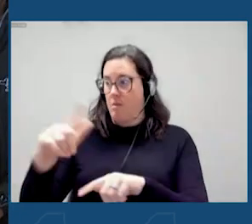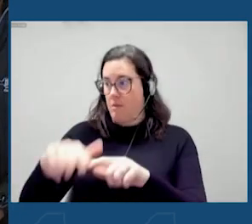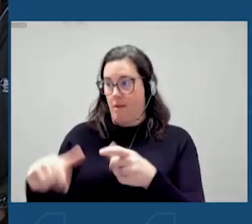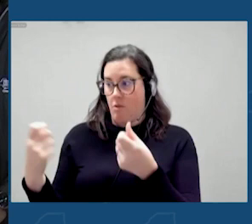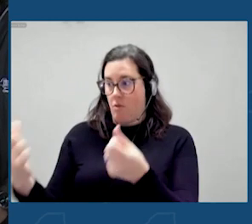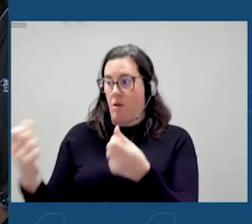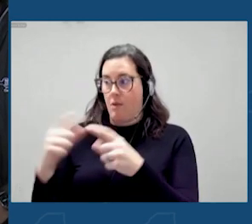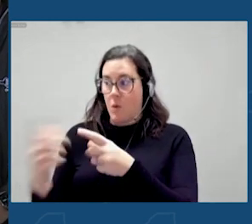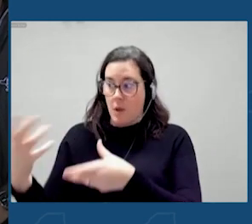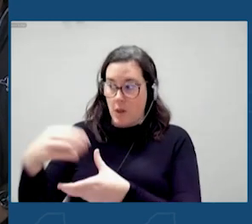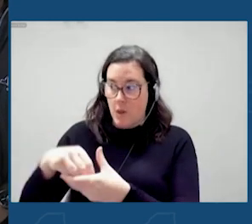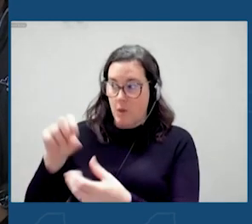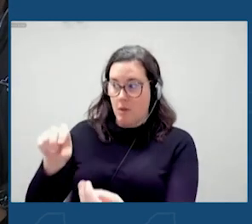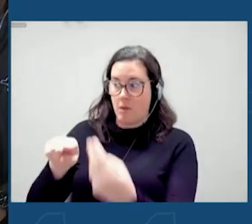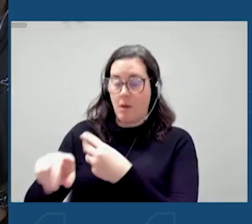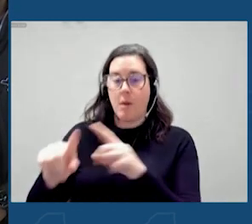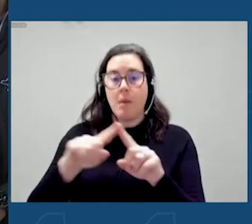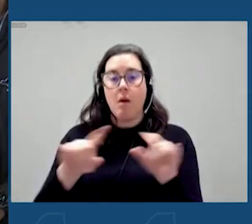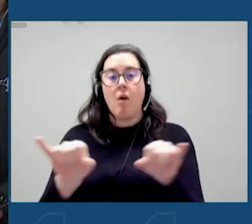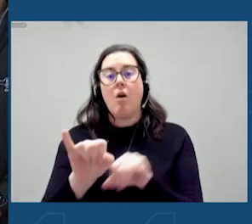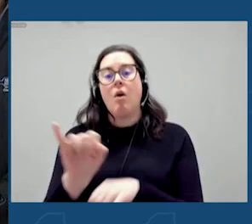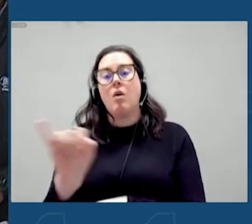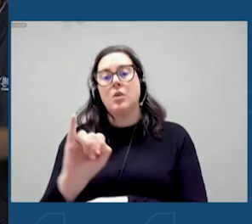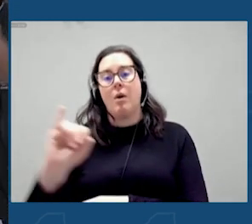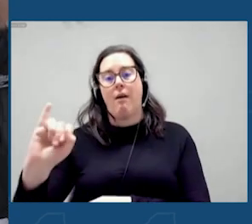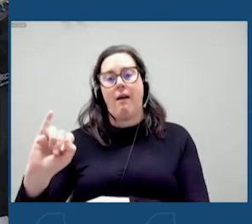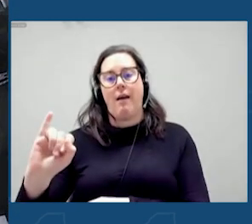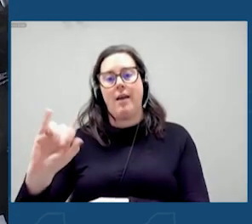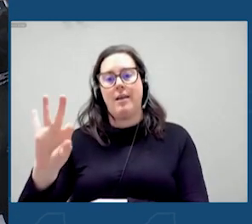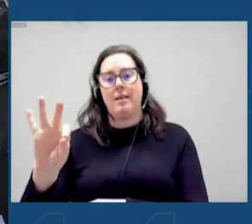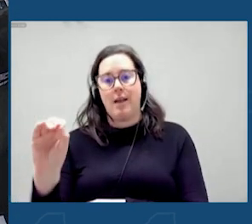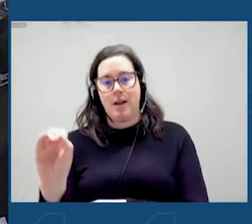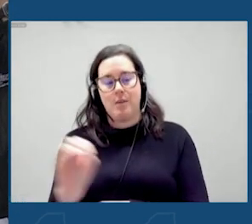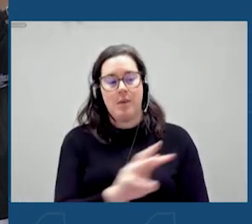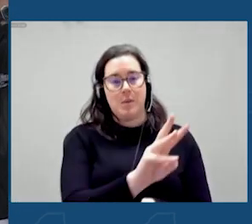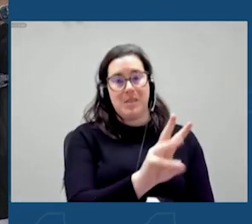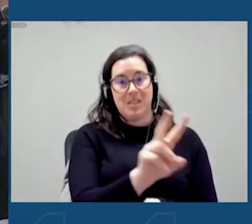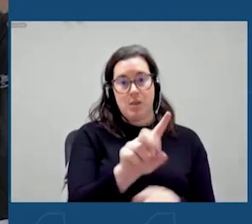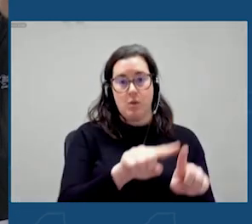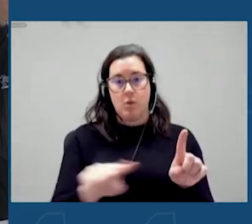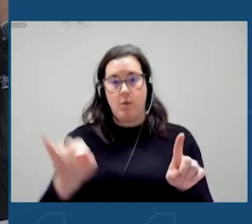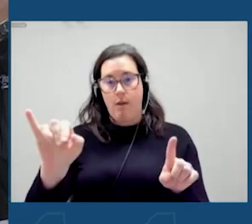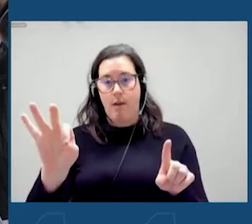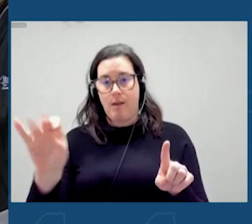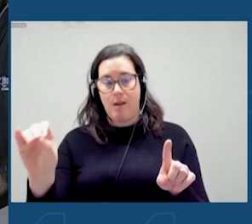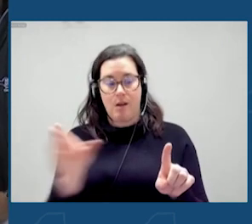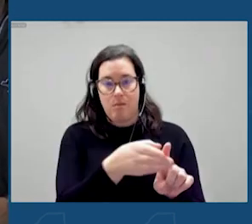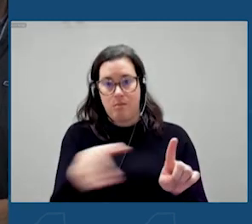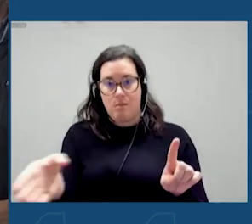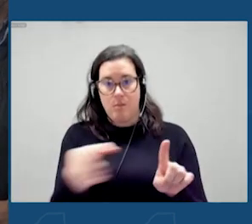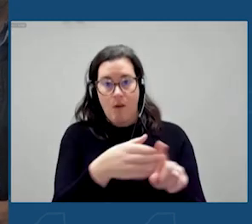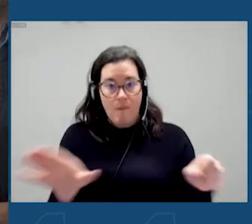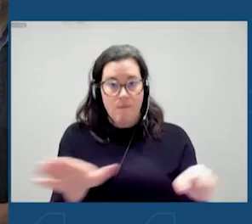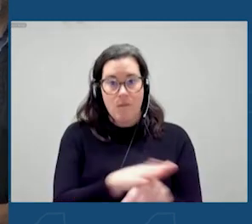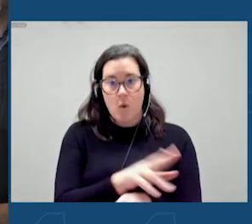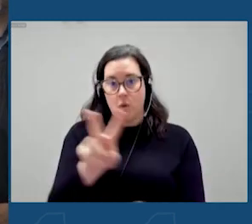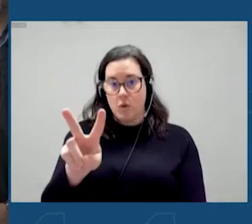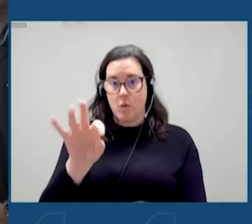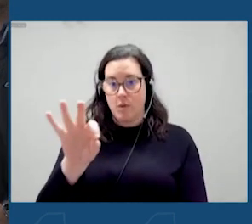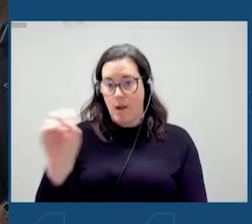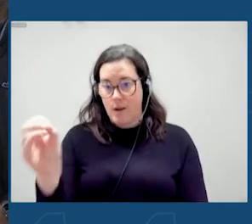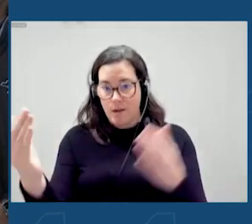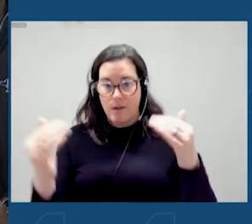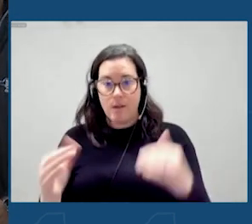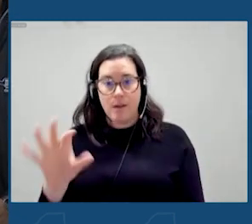also Interstate I-90 from Route 62 to I-90, the full lengths of Interstate 290 and 990, and the